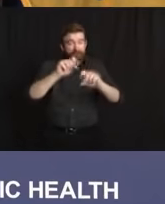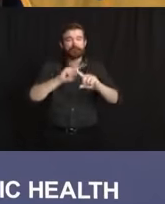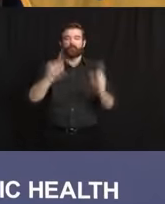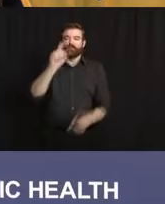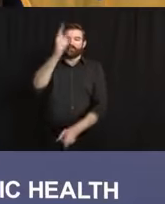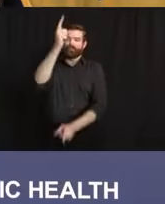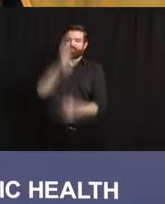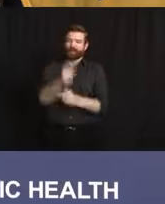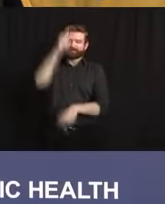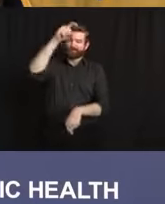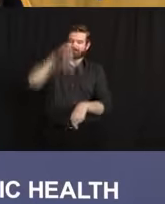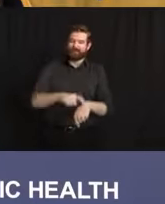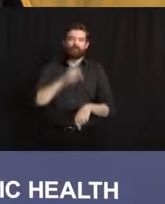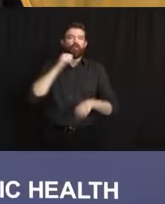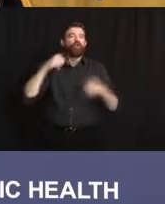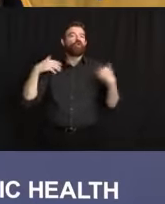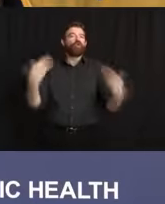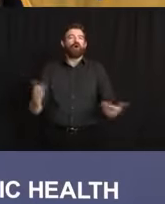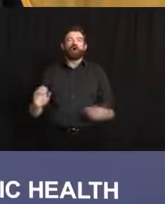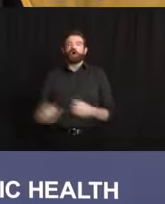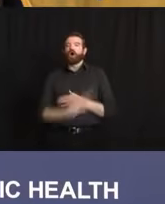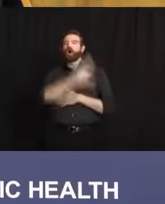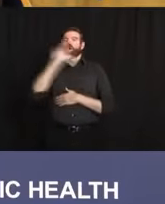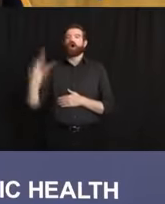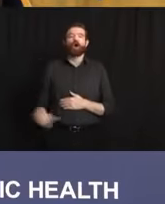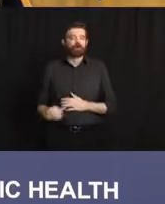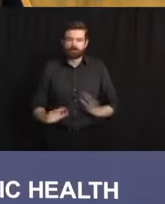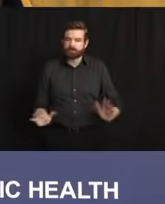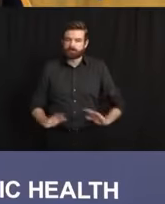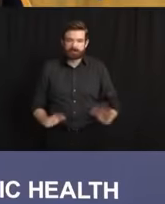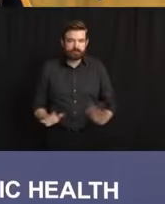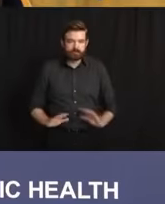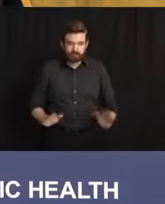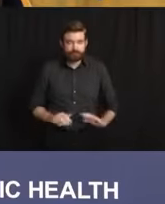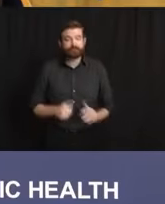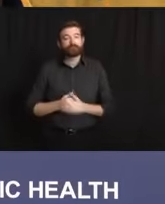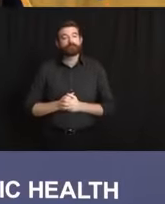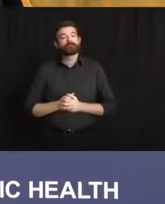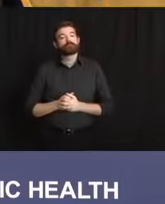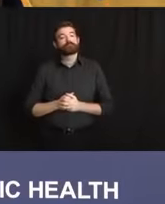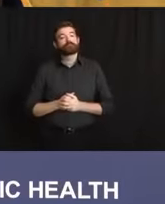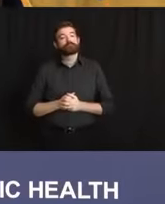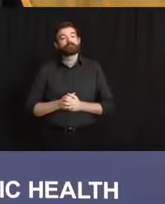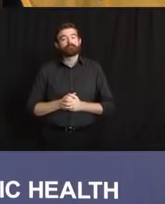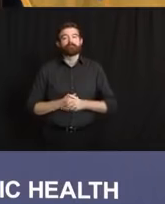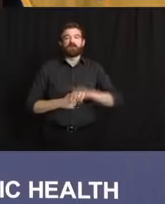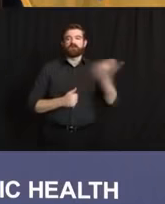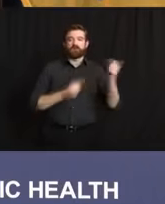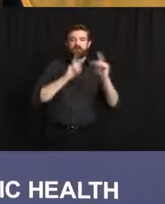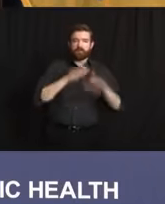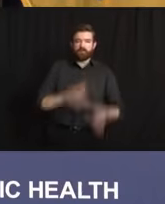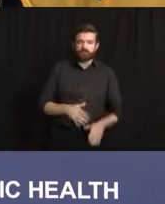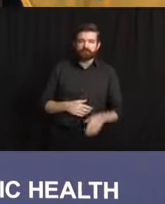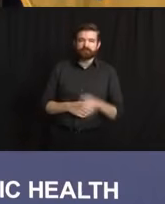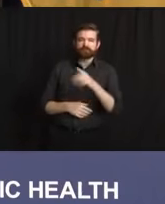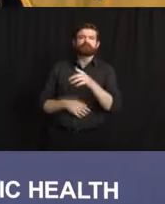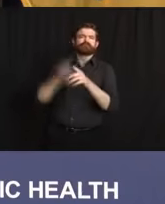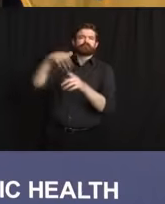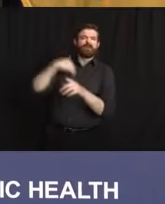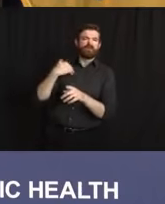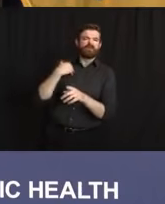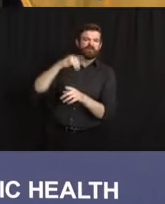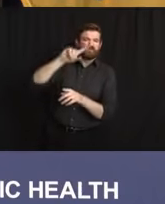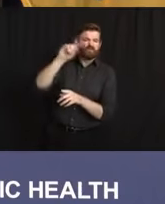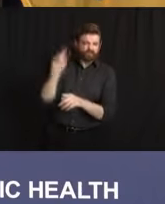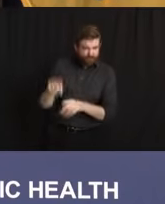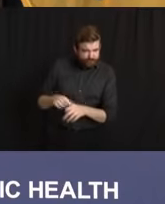way. So thank you. Sir, do you have any? Yes, Governor. We've had some increases in